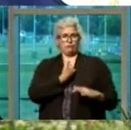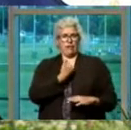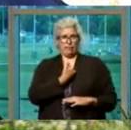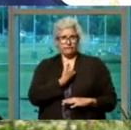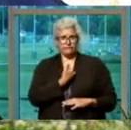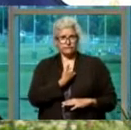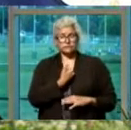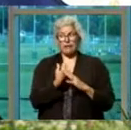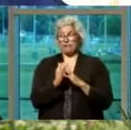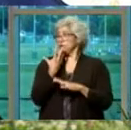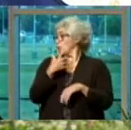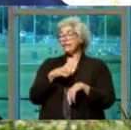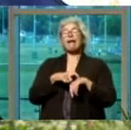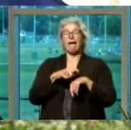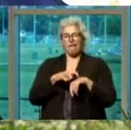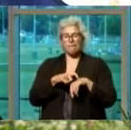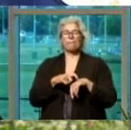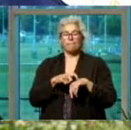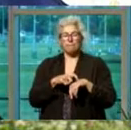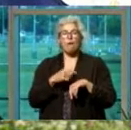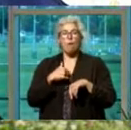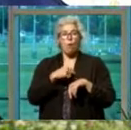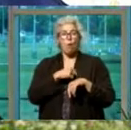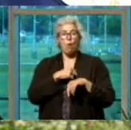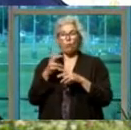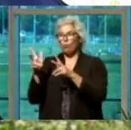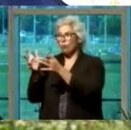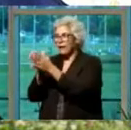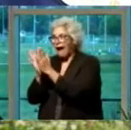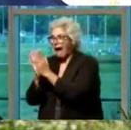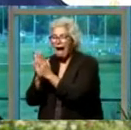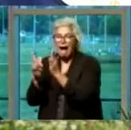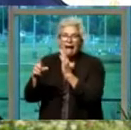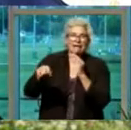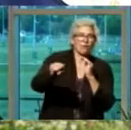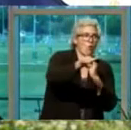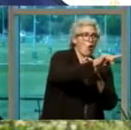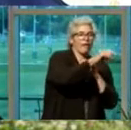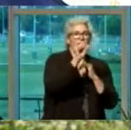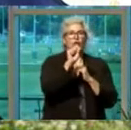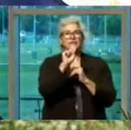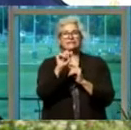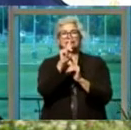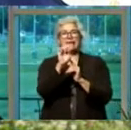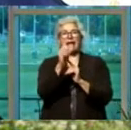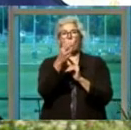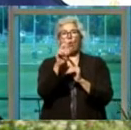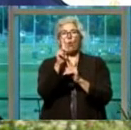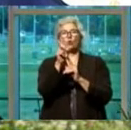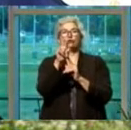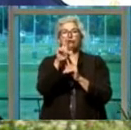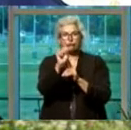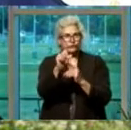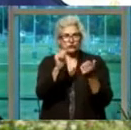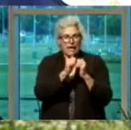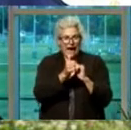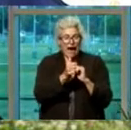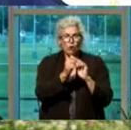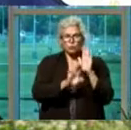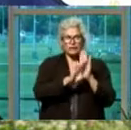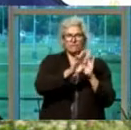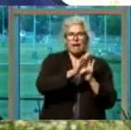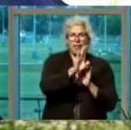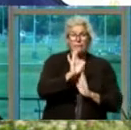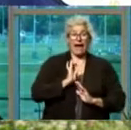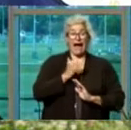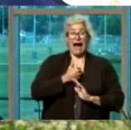we solicited the views of tribes and states and other stakeholders across agriculture and forestry on how we should develop our own department's